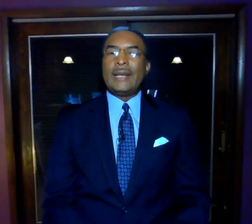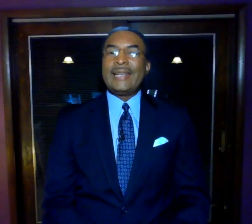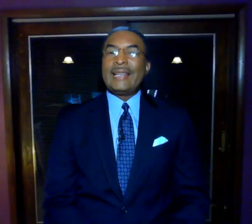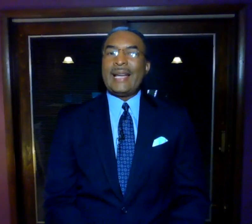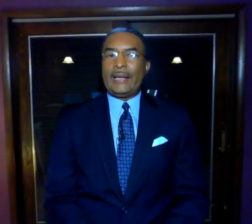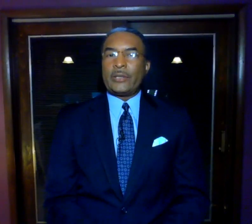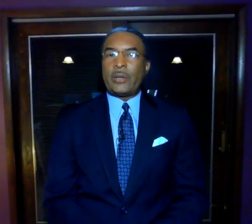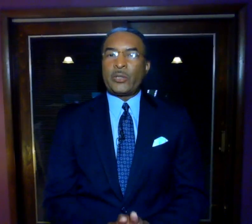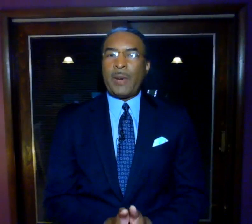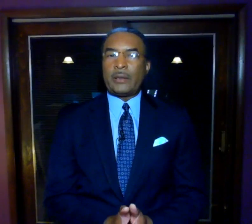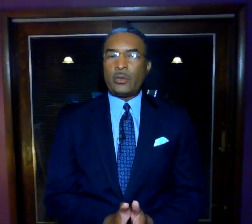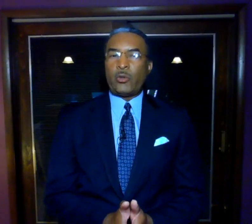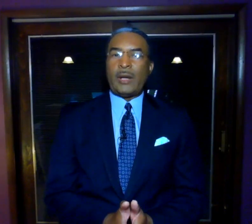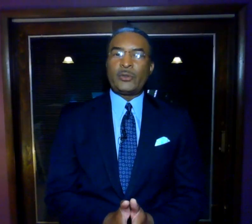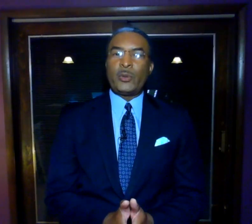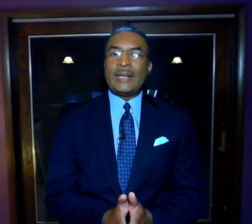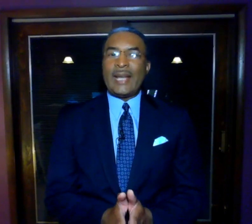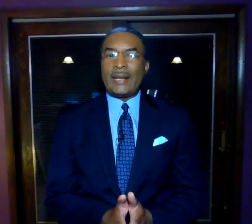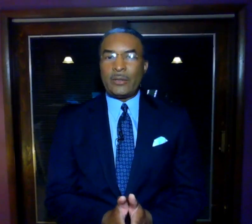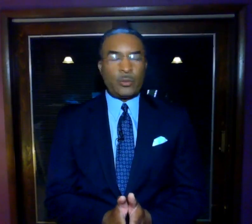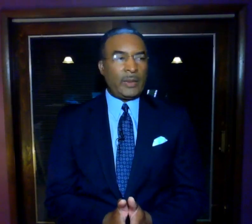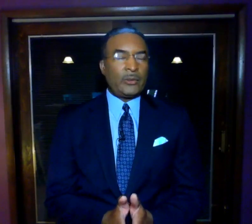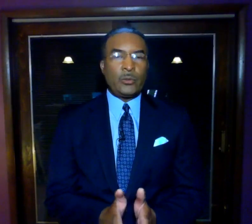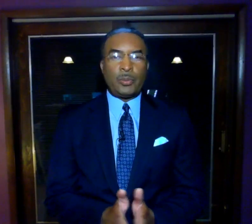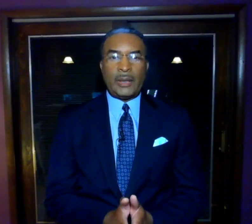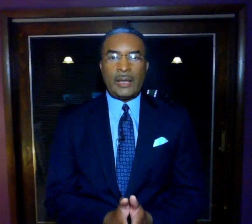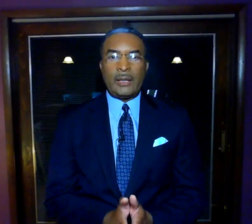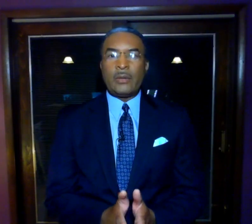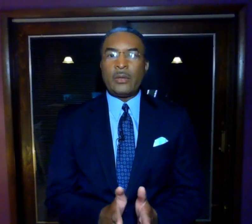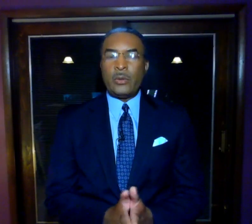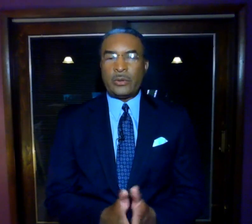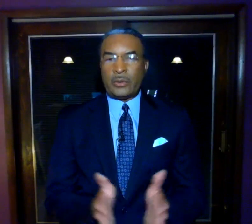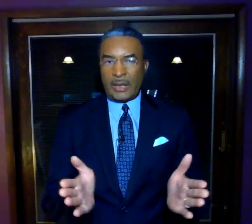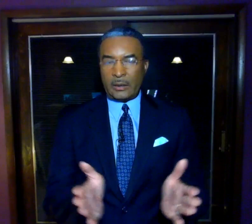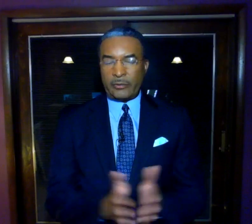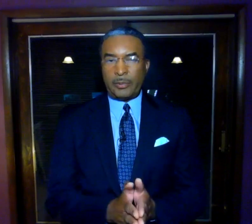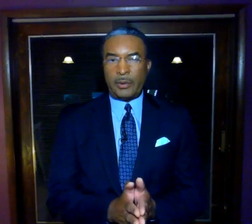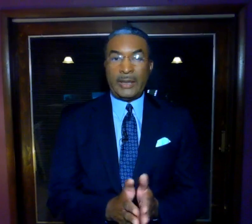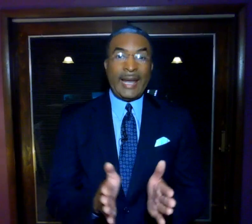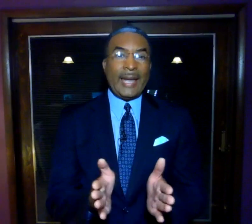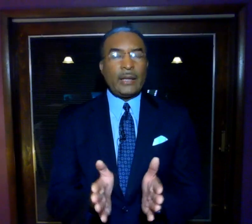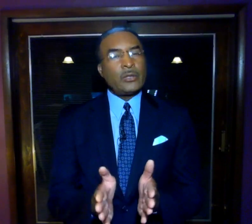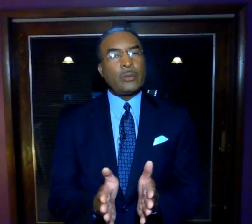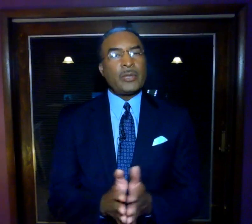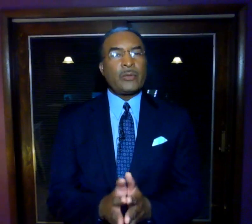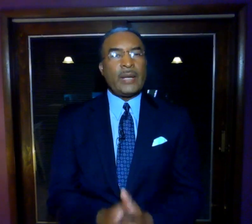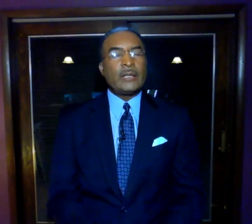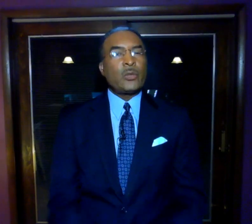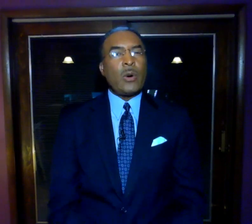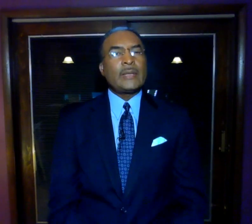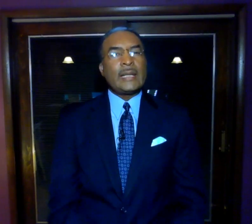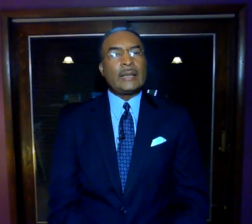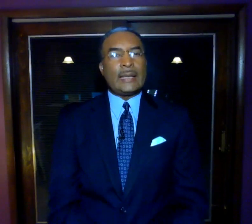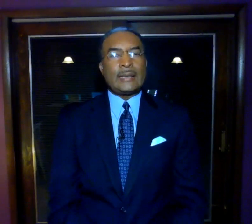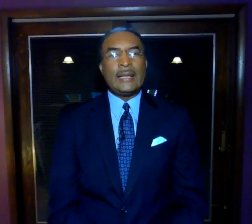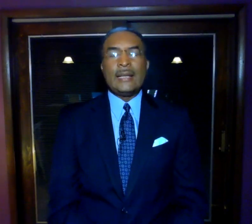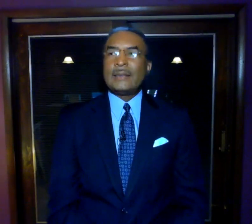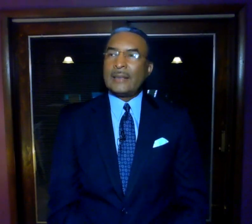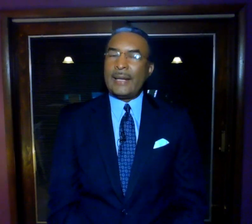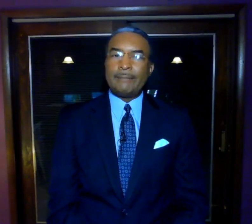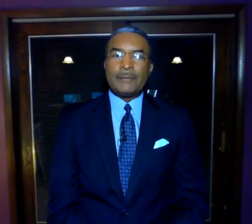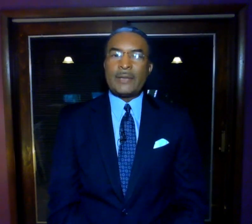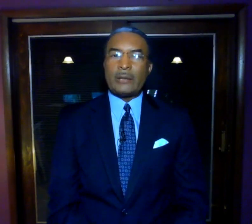Meanwhile, the Nittany Lions are expected to travel to Indiana this week to play the Hoosiers in college football. Indiana is on Pennsylvania's quarantine